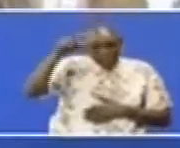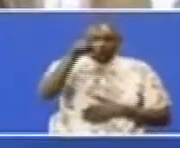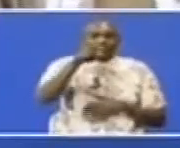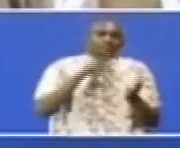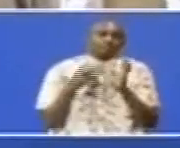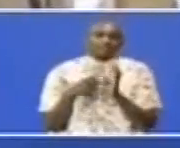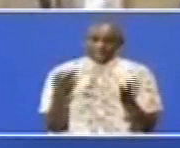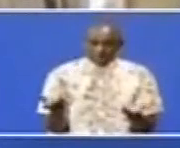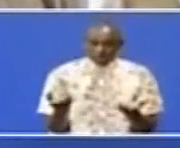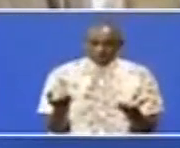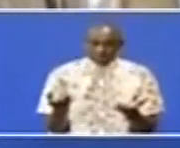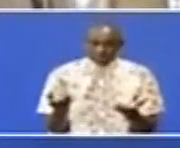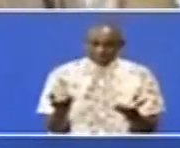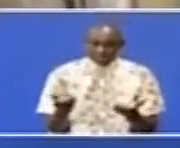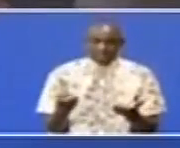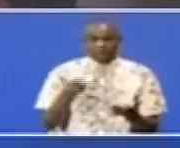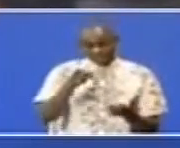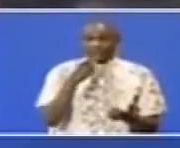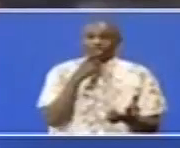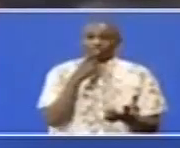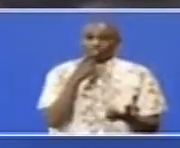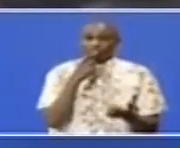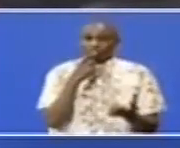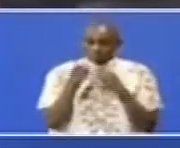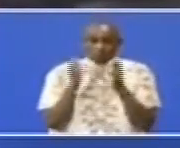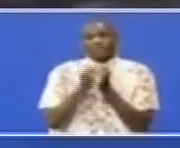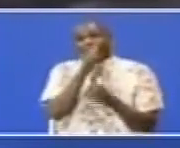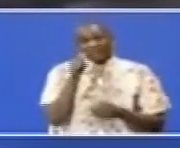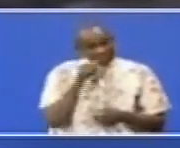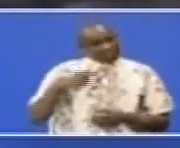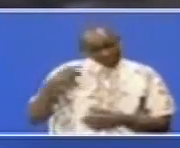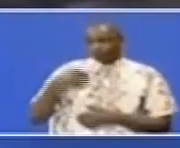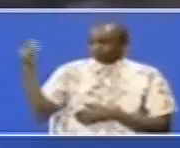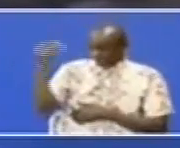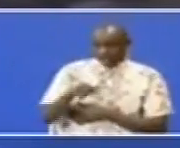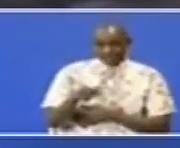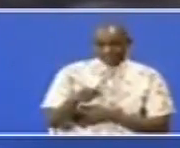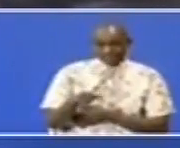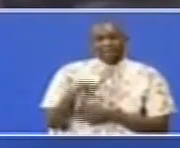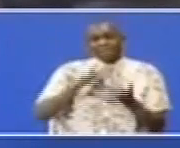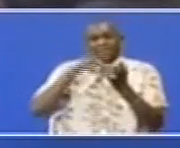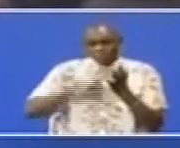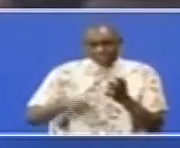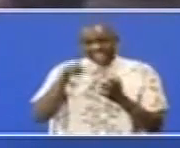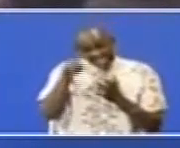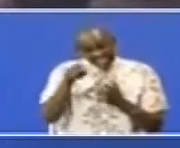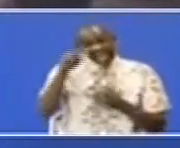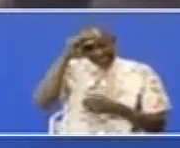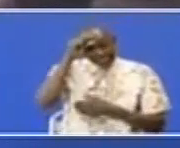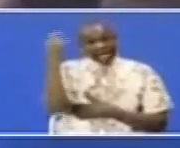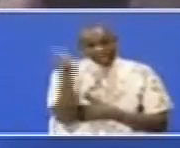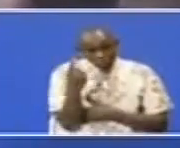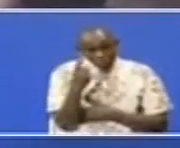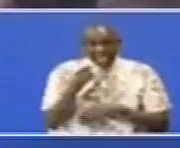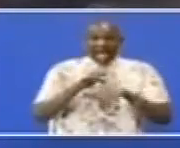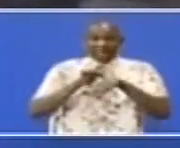this project. Talk to the private investors coming in. That means that it's not going to be government doing it and it's not going